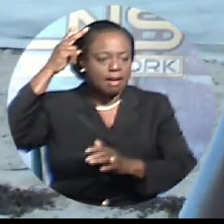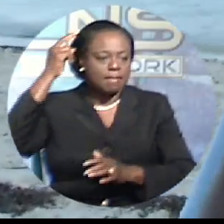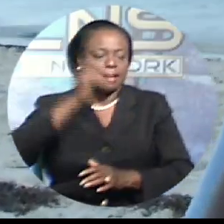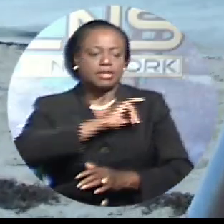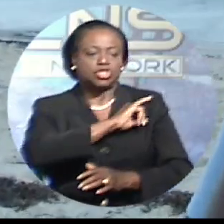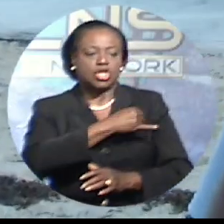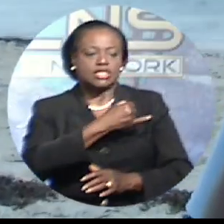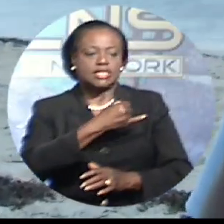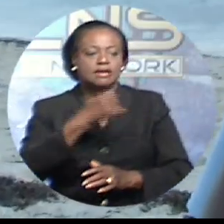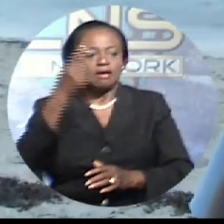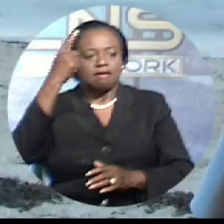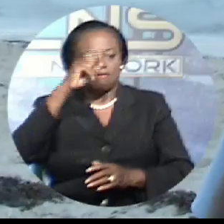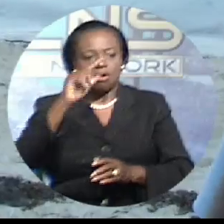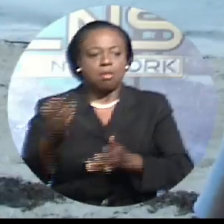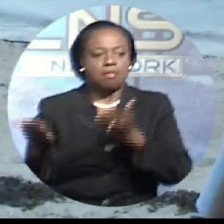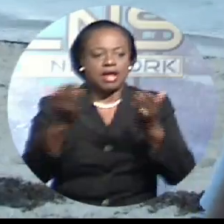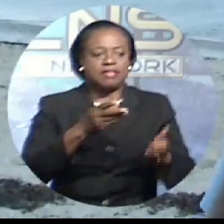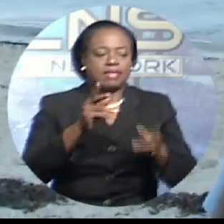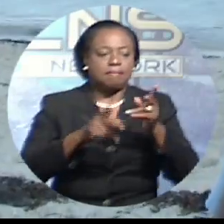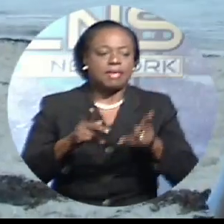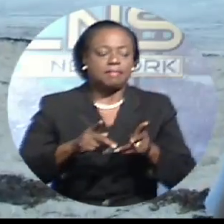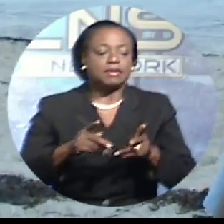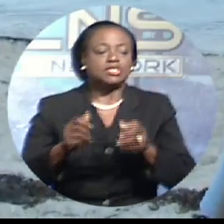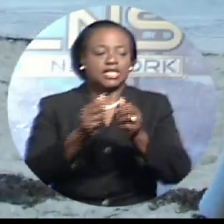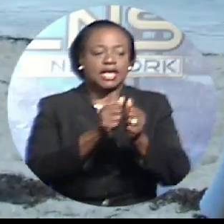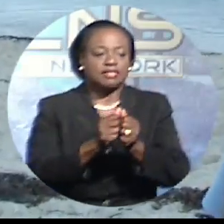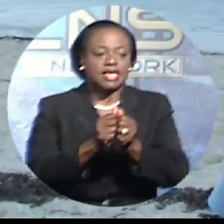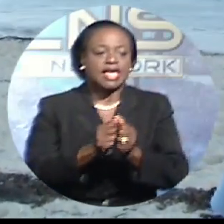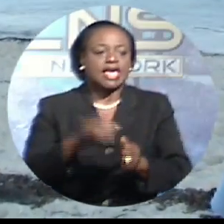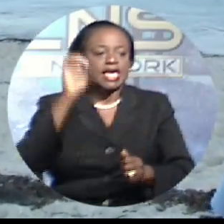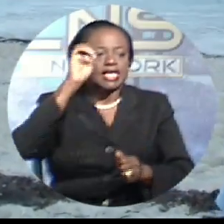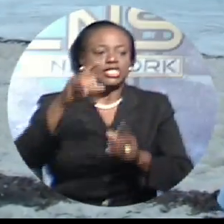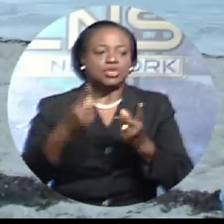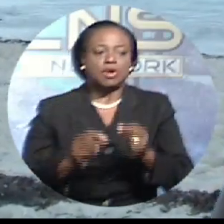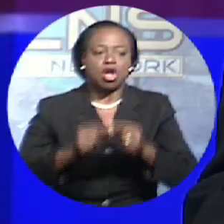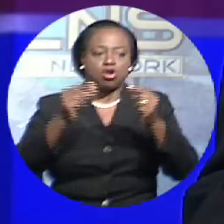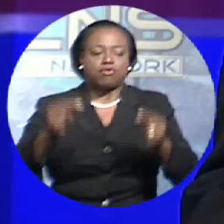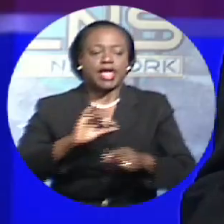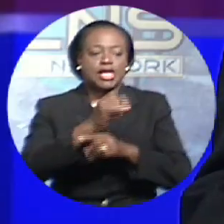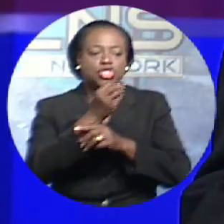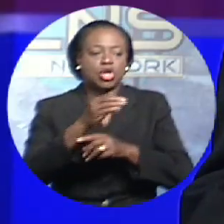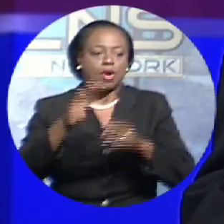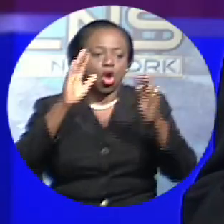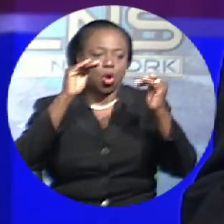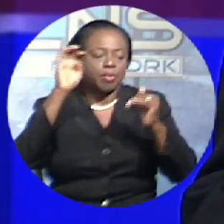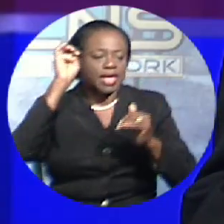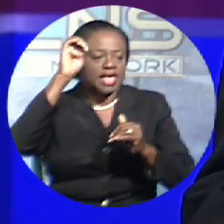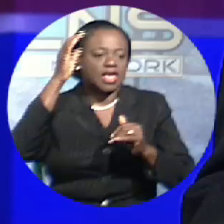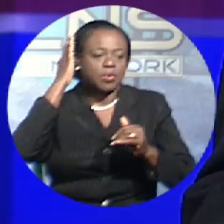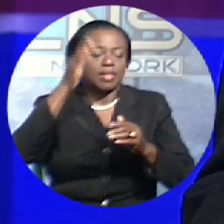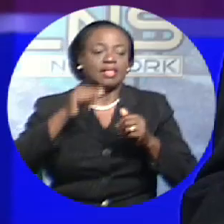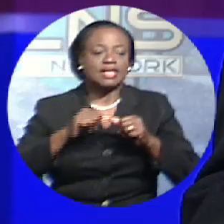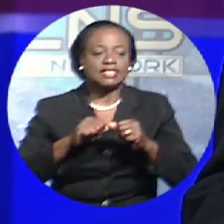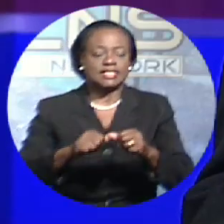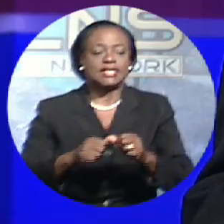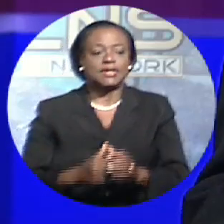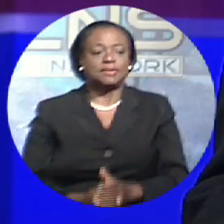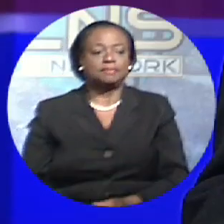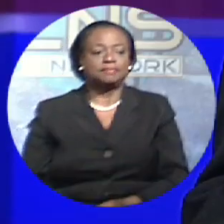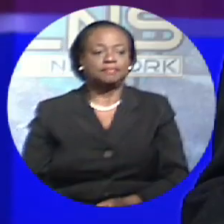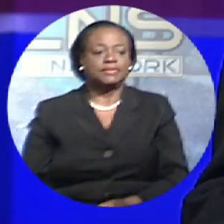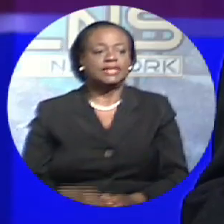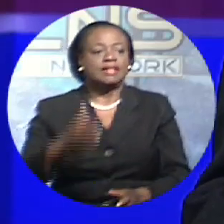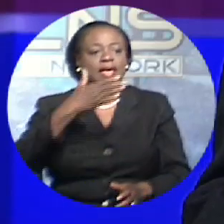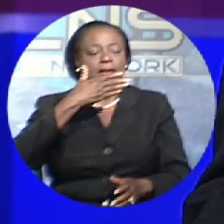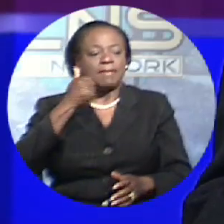doing a very great job, and I hope that he continues as long as, you know, he's around. Some of Canada's better athletes, past and